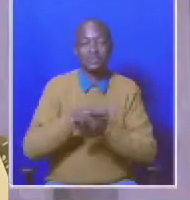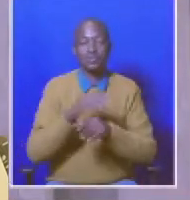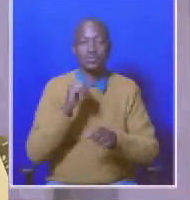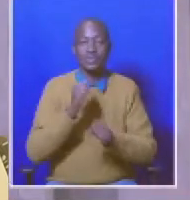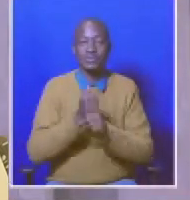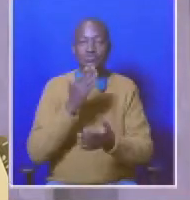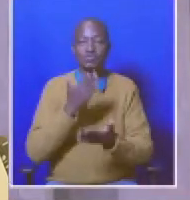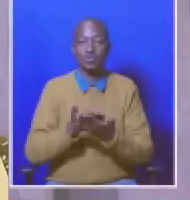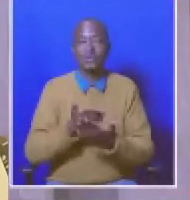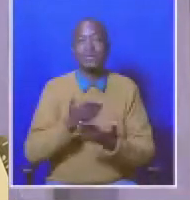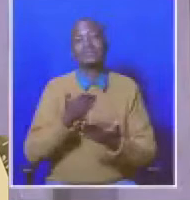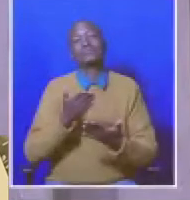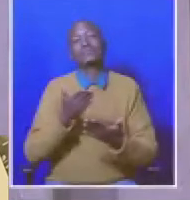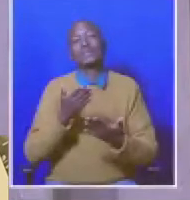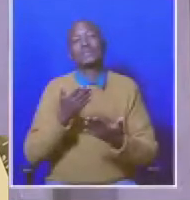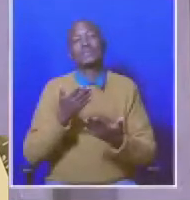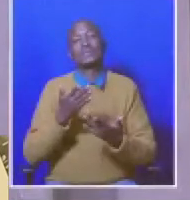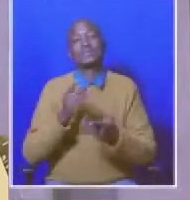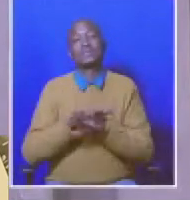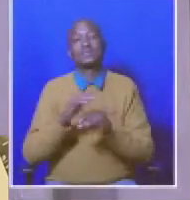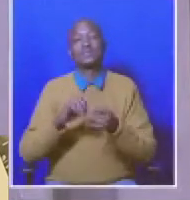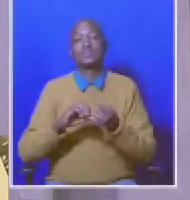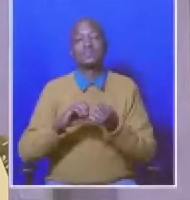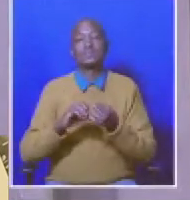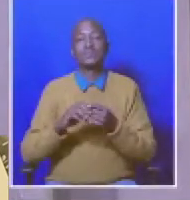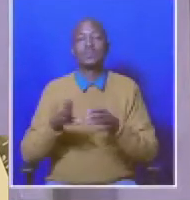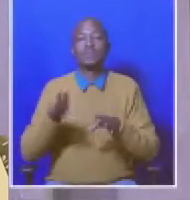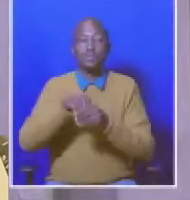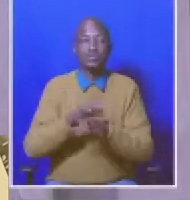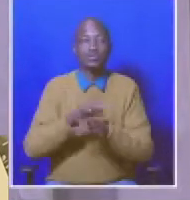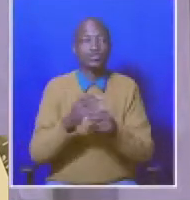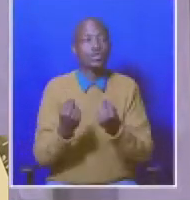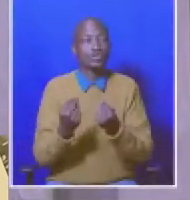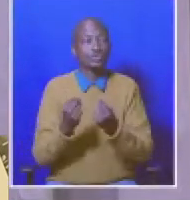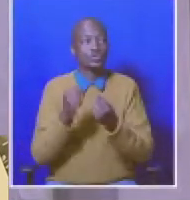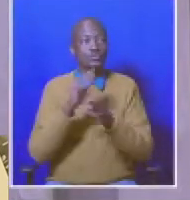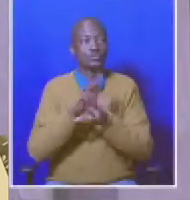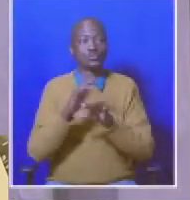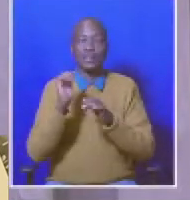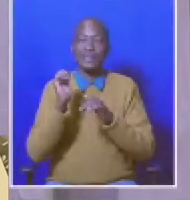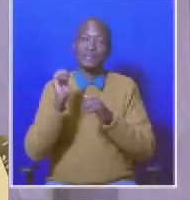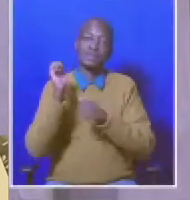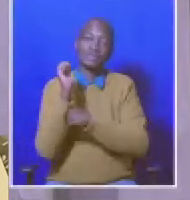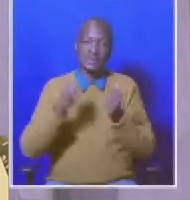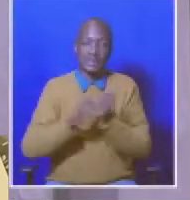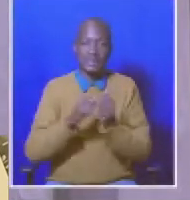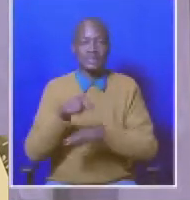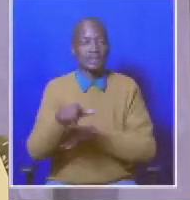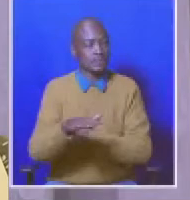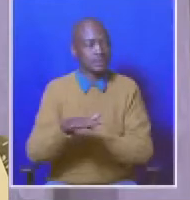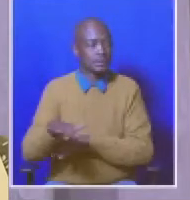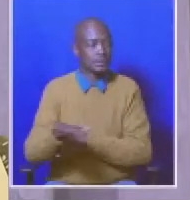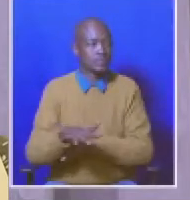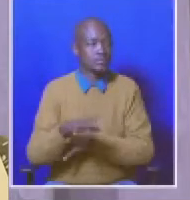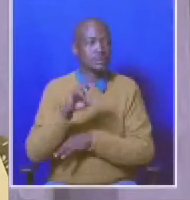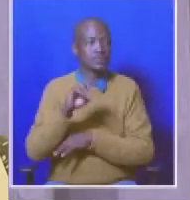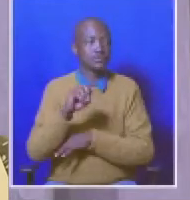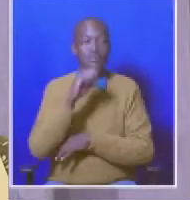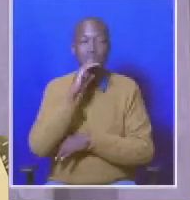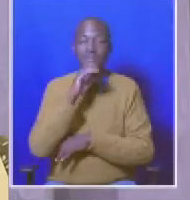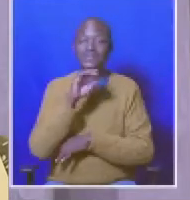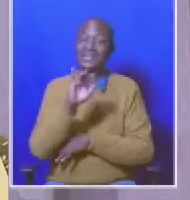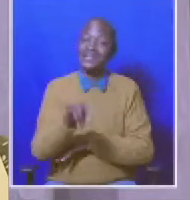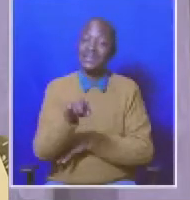can then put in new infrastructure in many of these areas. So that work is a work that